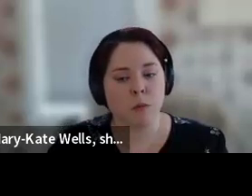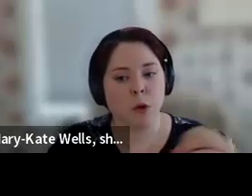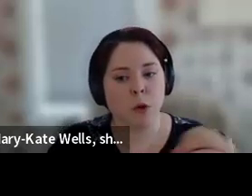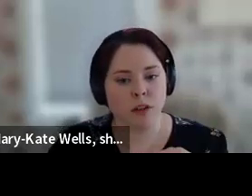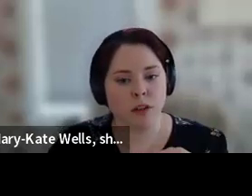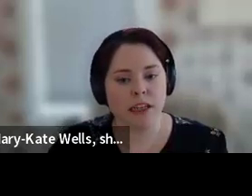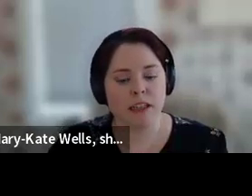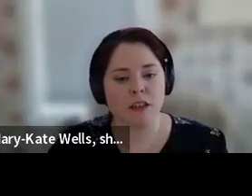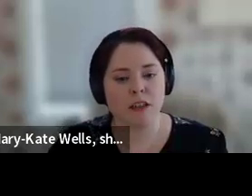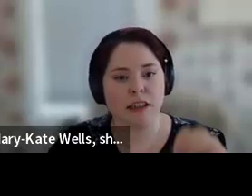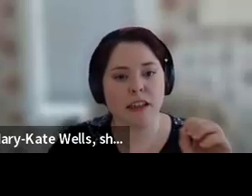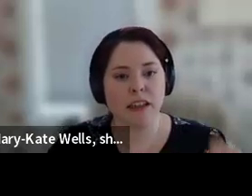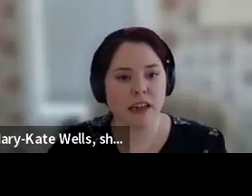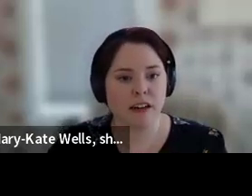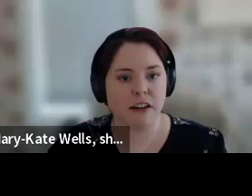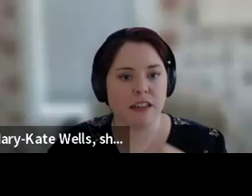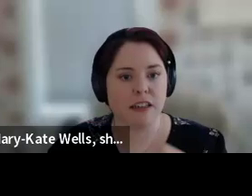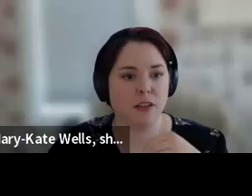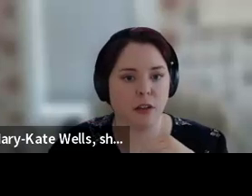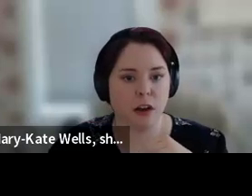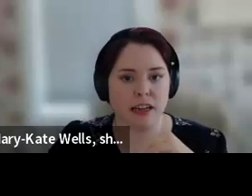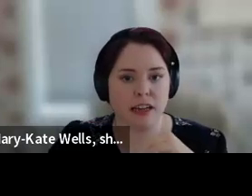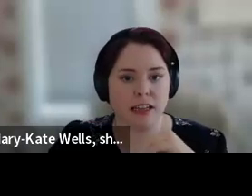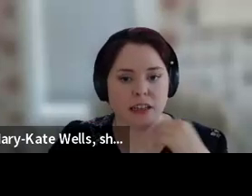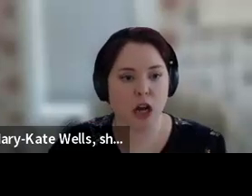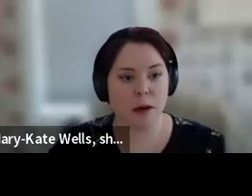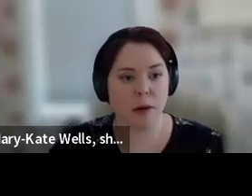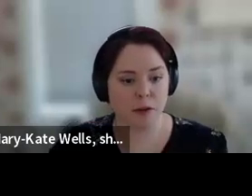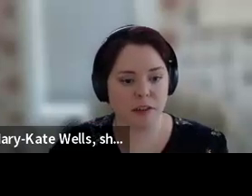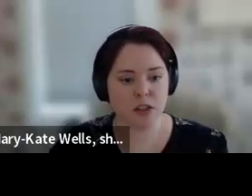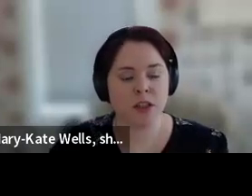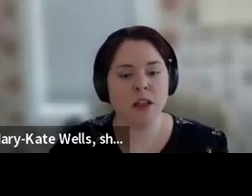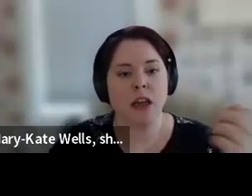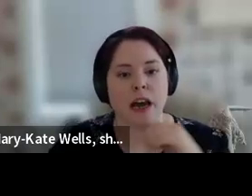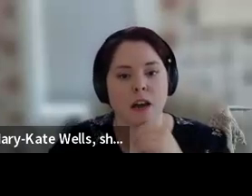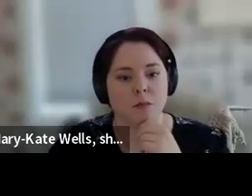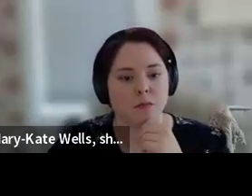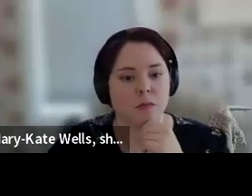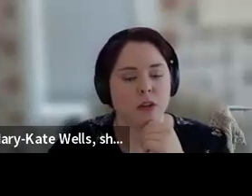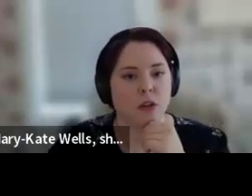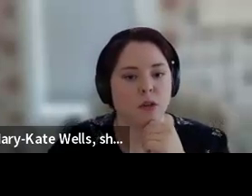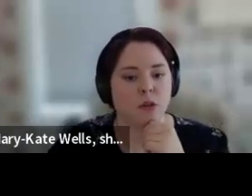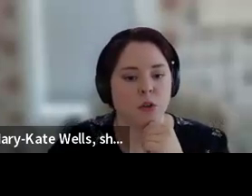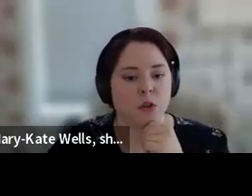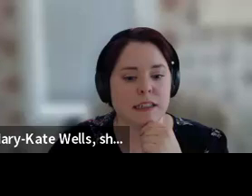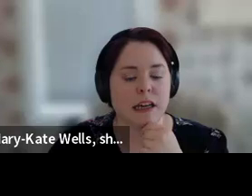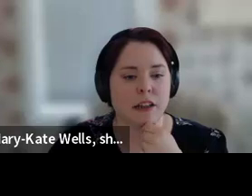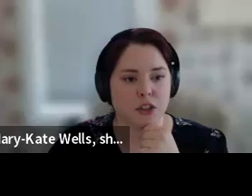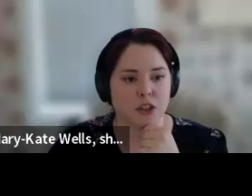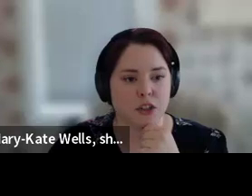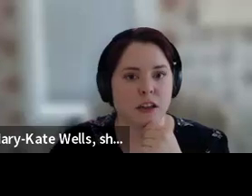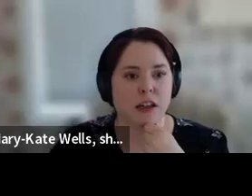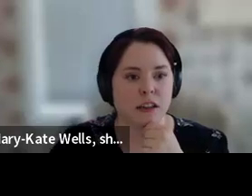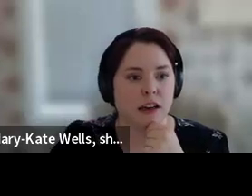But what we pulled is the key areas of the law that talk about outreach. You can